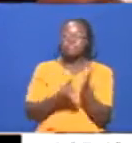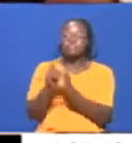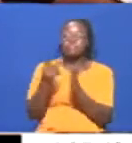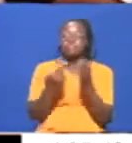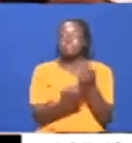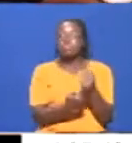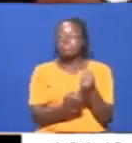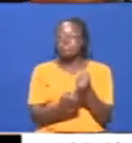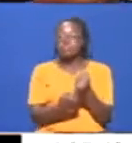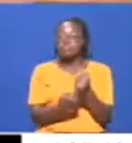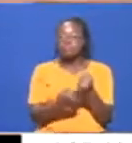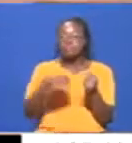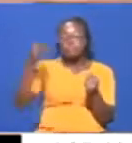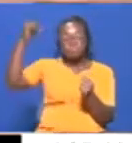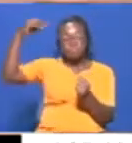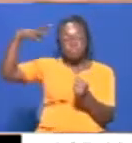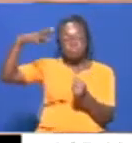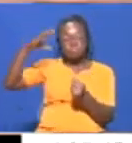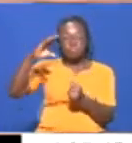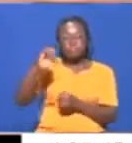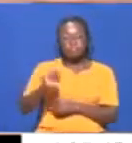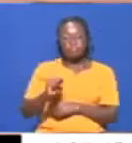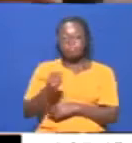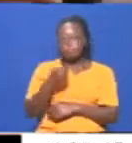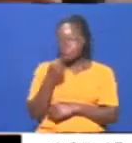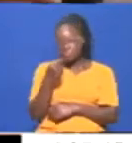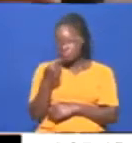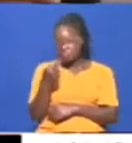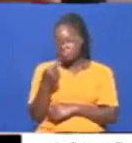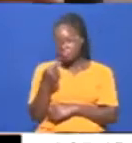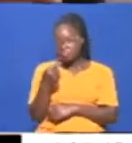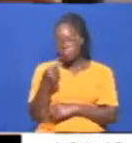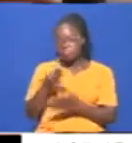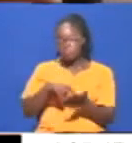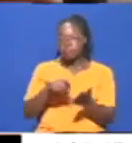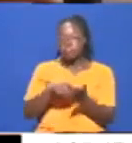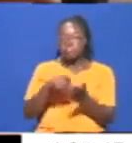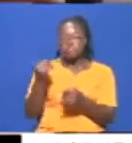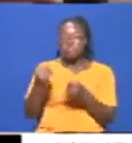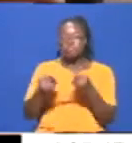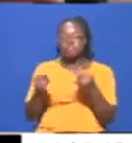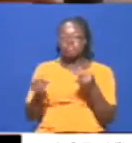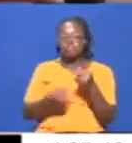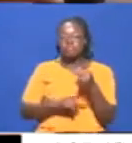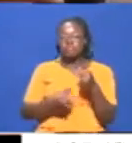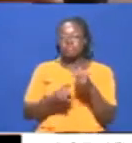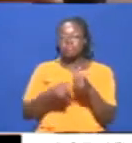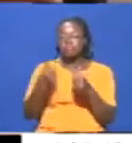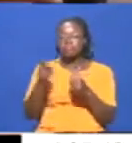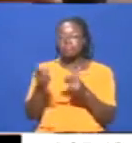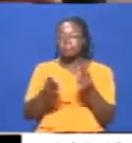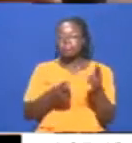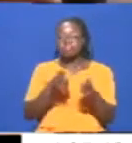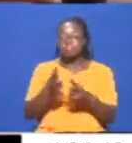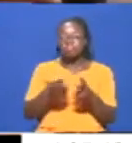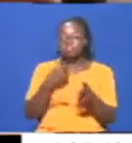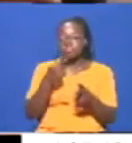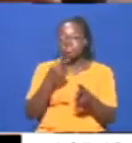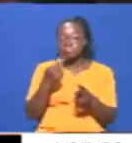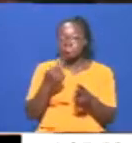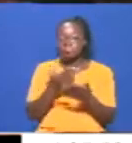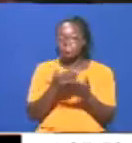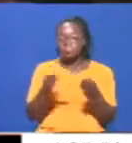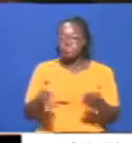Energy Cabinet Secretary Monica Juma says the project will be complete by June 2022, saying it is set to